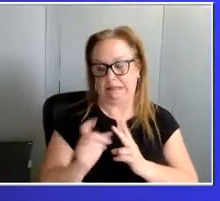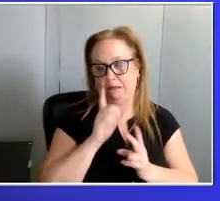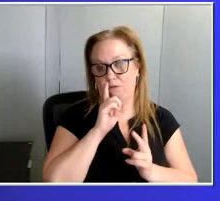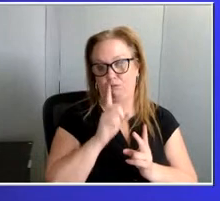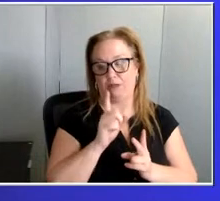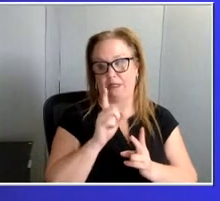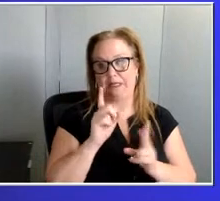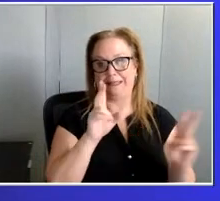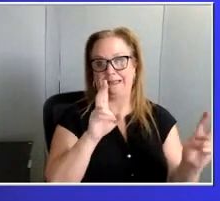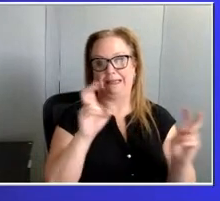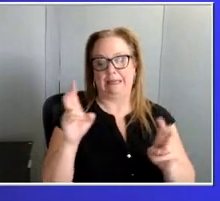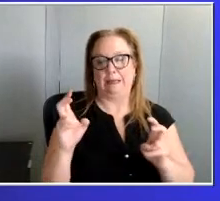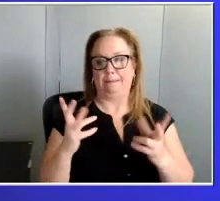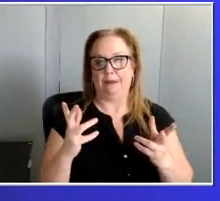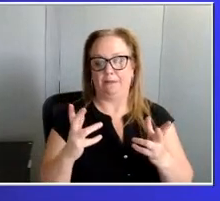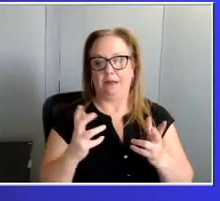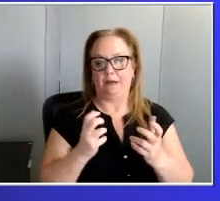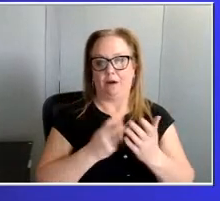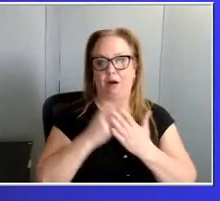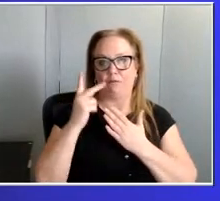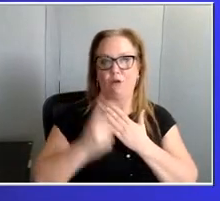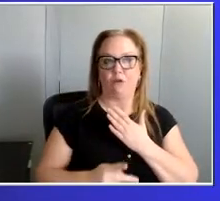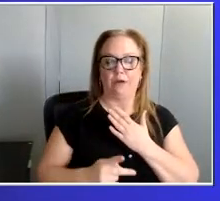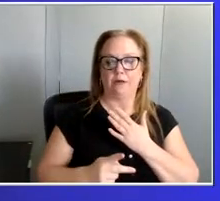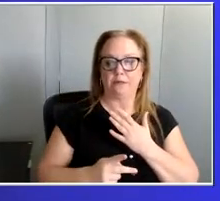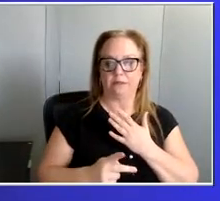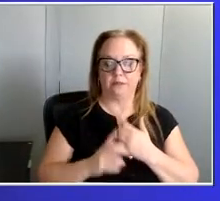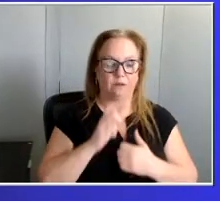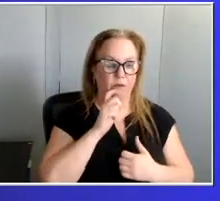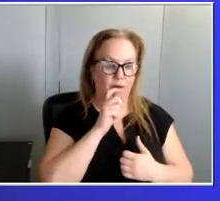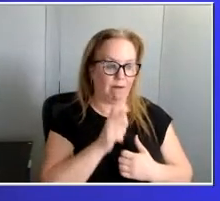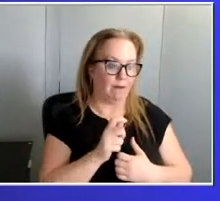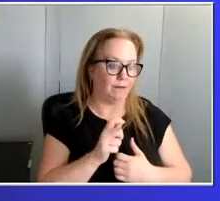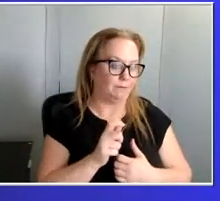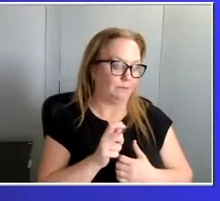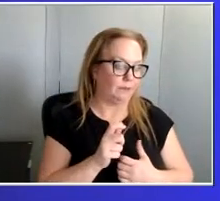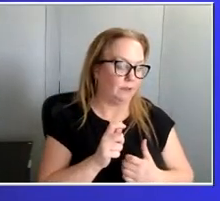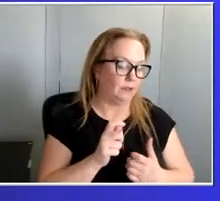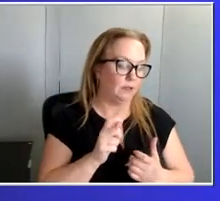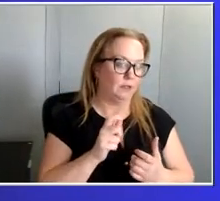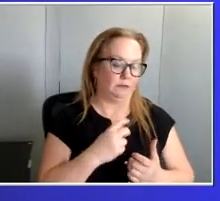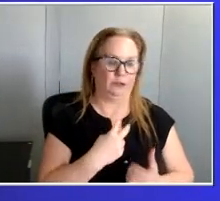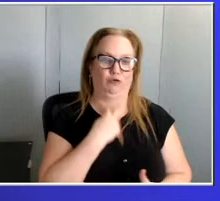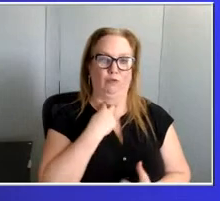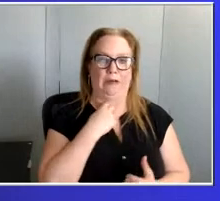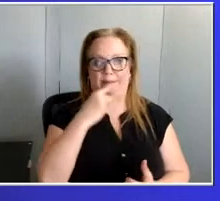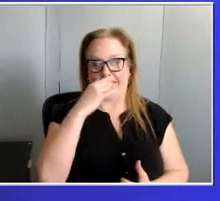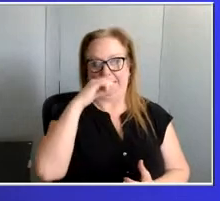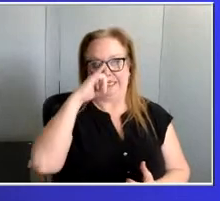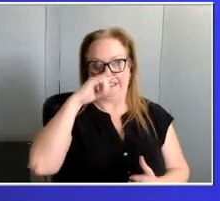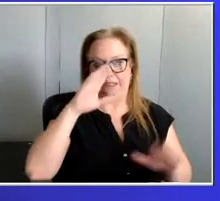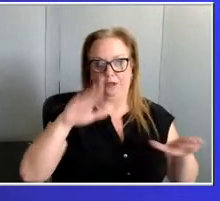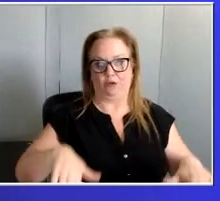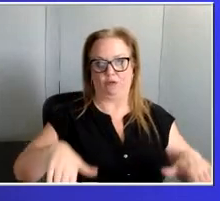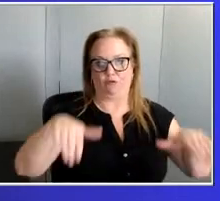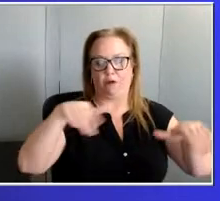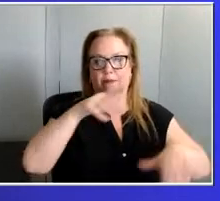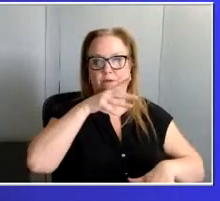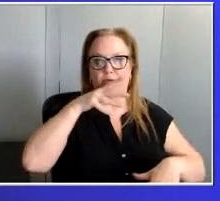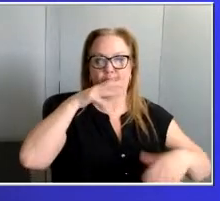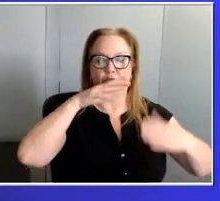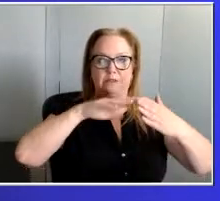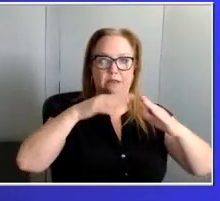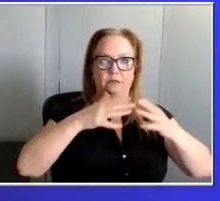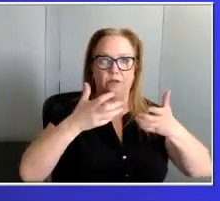theme behind many of our programs was we're not going to trap the kids who grow up in rural towns who don't